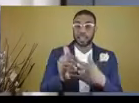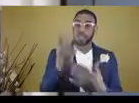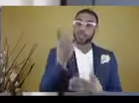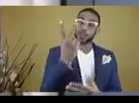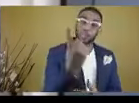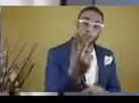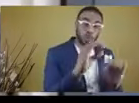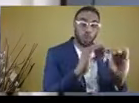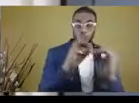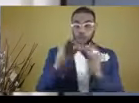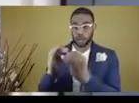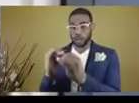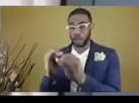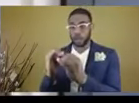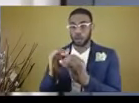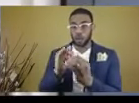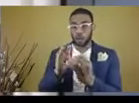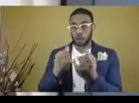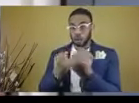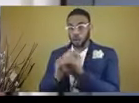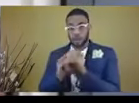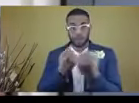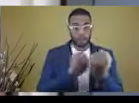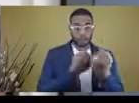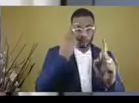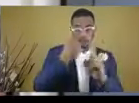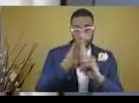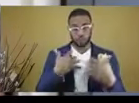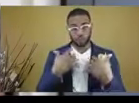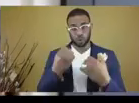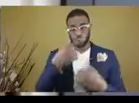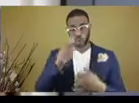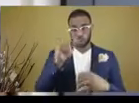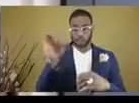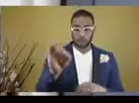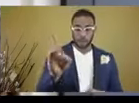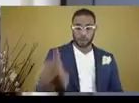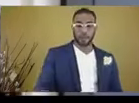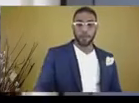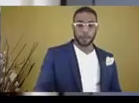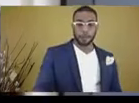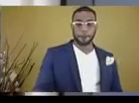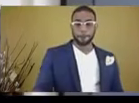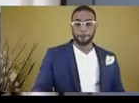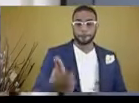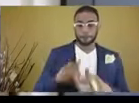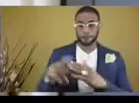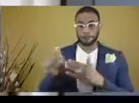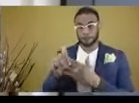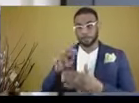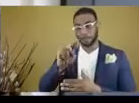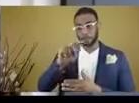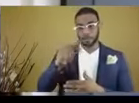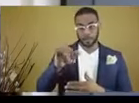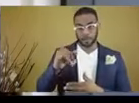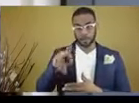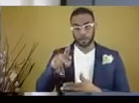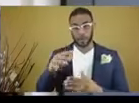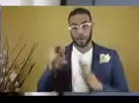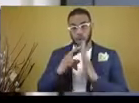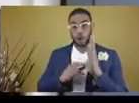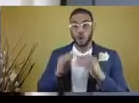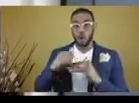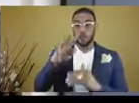organizations whose complementary aim is to strengthen Georgia's democracy. Under NSA's leadership, NGP has registered over